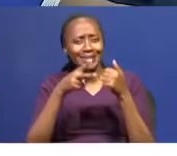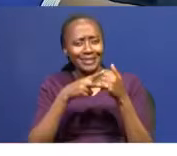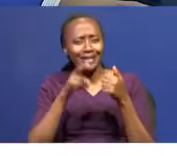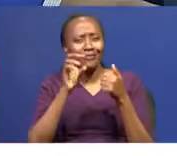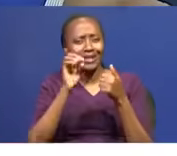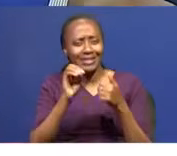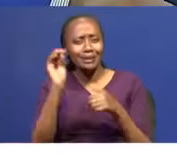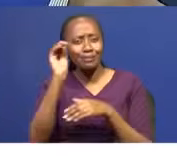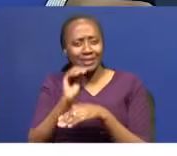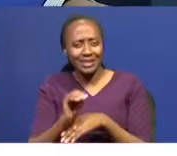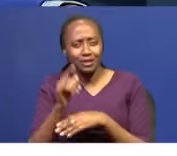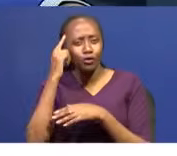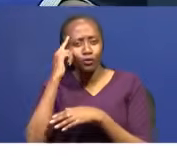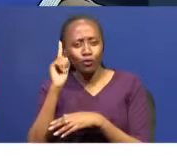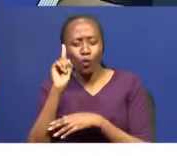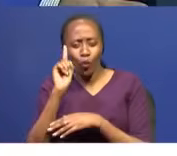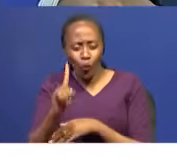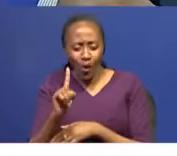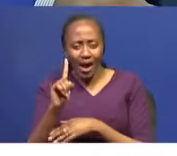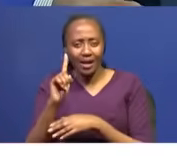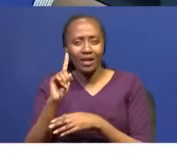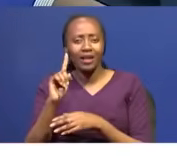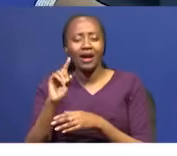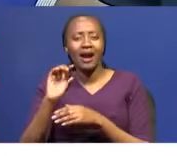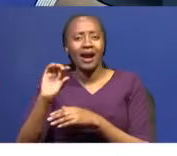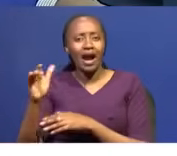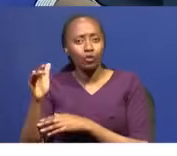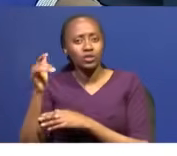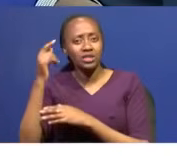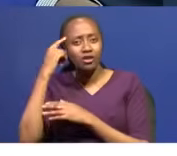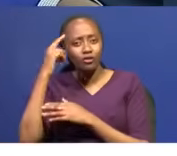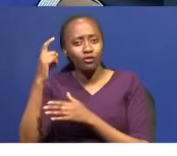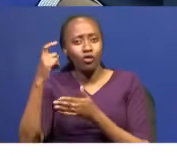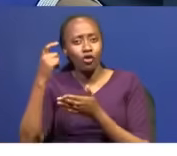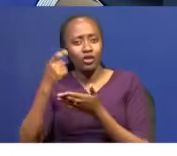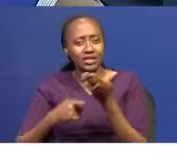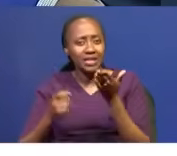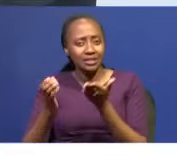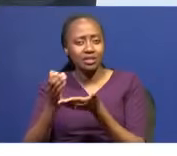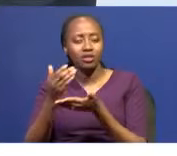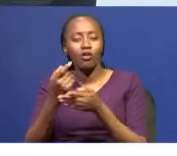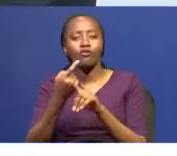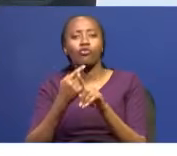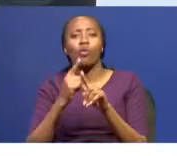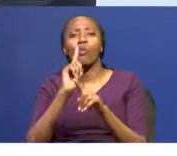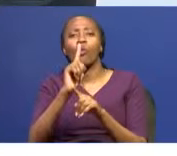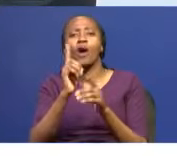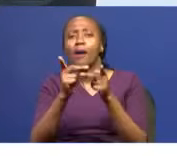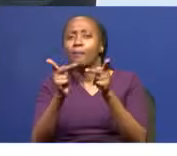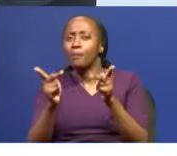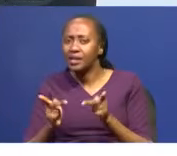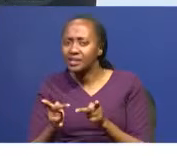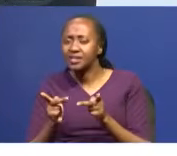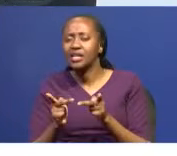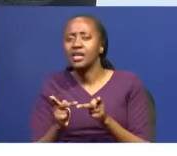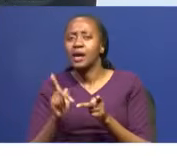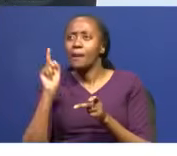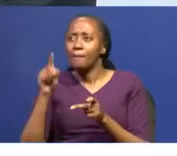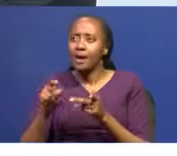of an entire county's own source revenue comes from one revenue stream. You need to prove to us